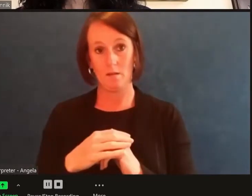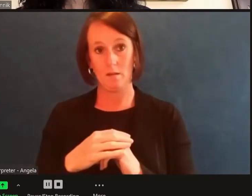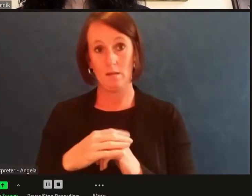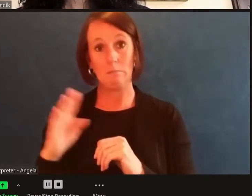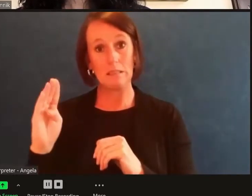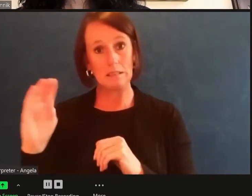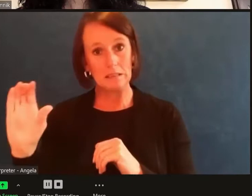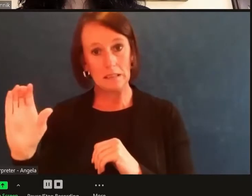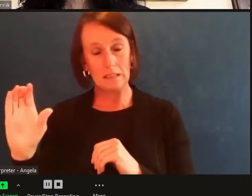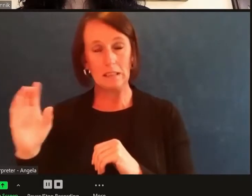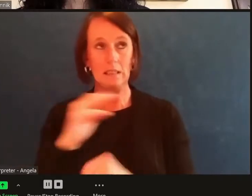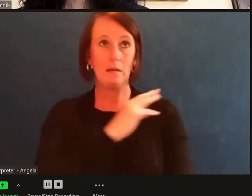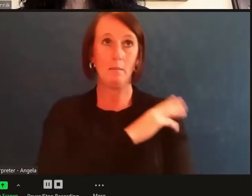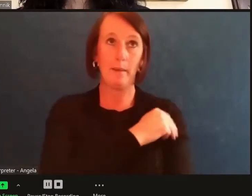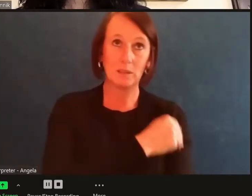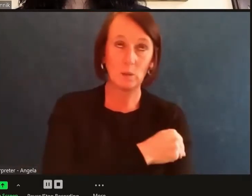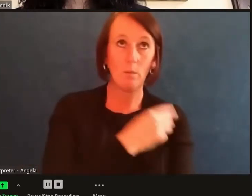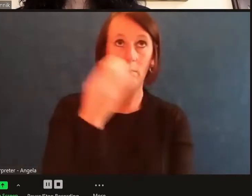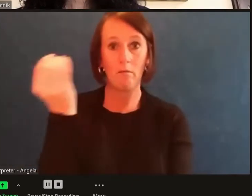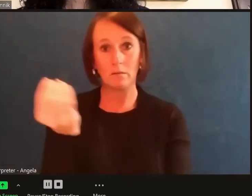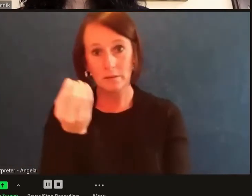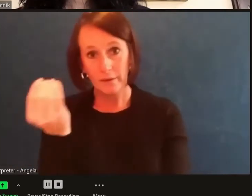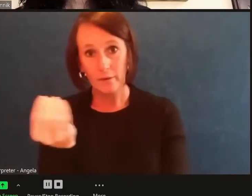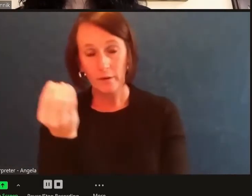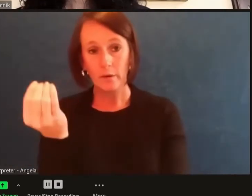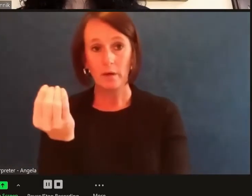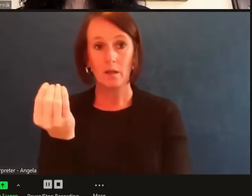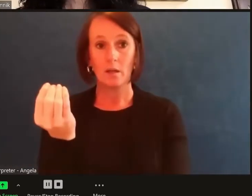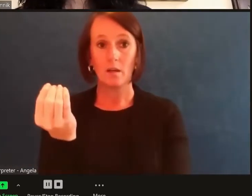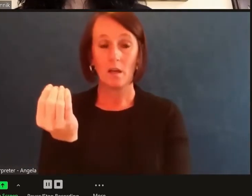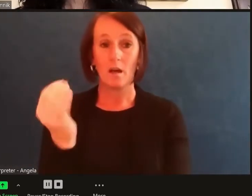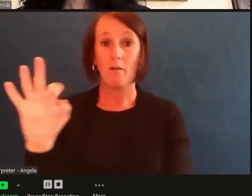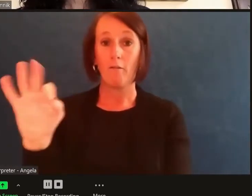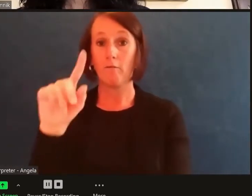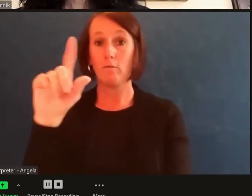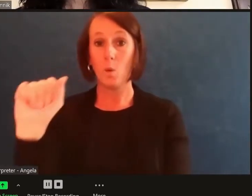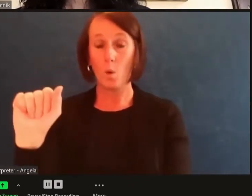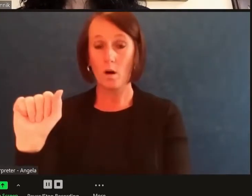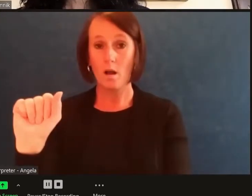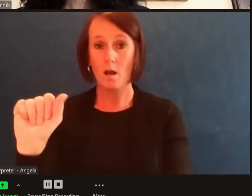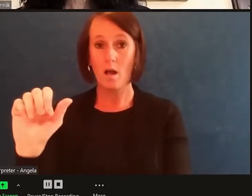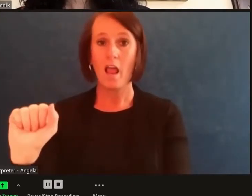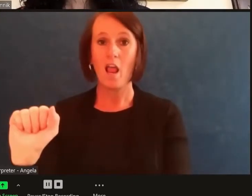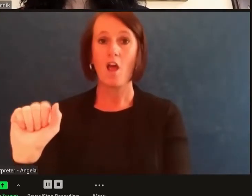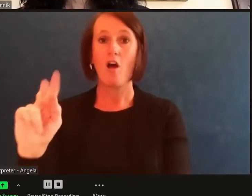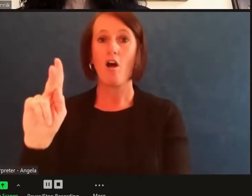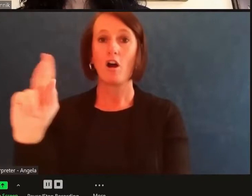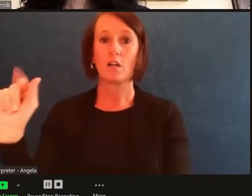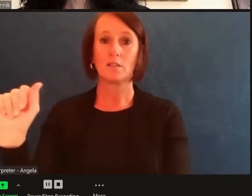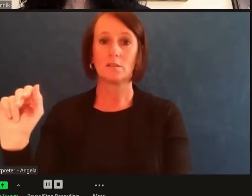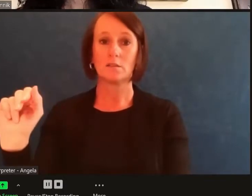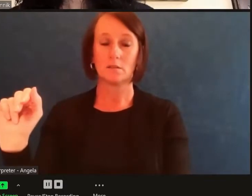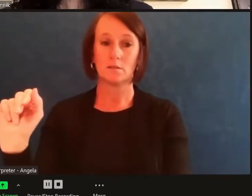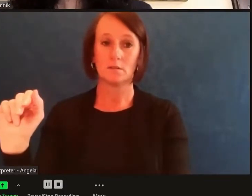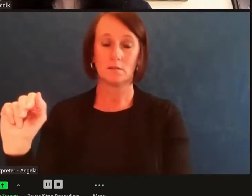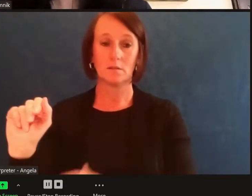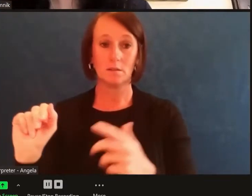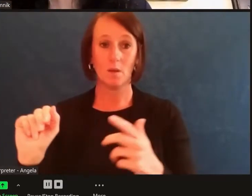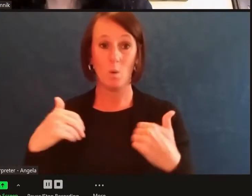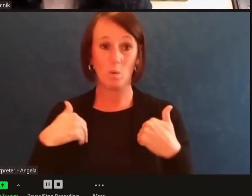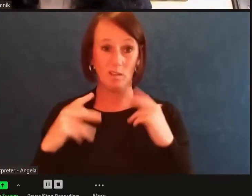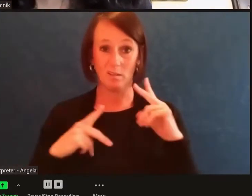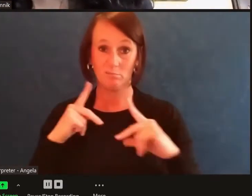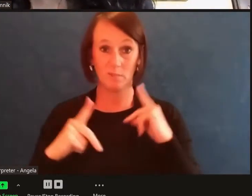Columbia, Manitoba, Ontario, Arkansas, and Florida. Teachers, teacher librarians, young people the age of my